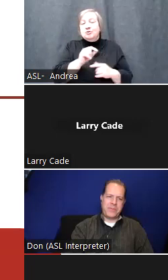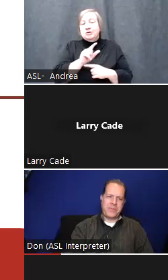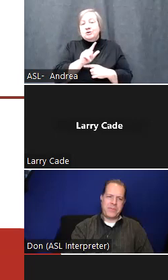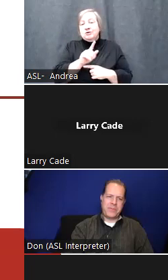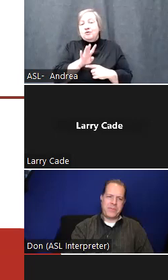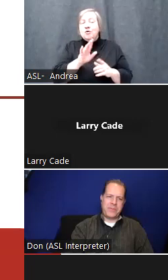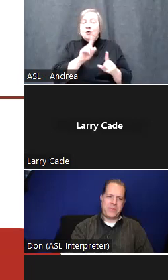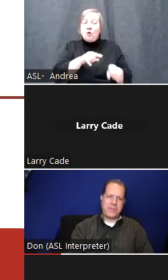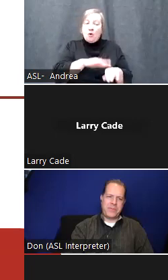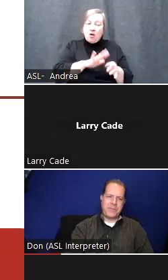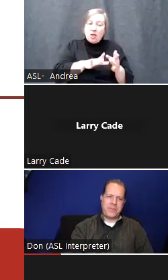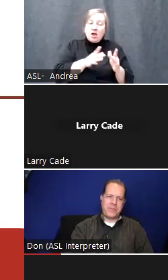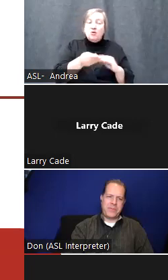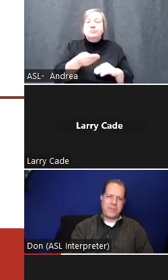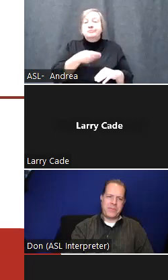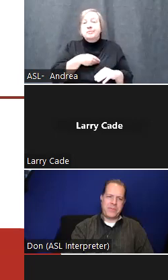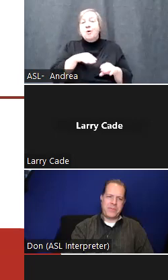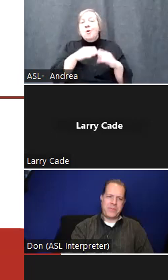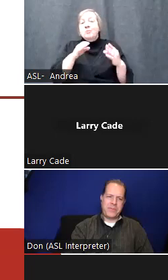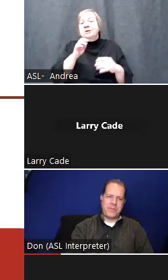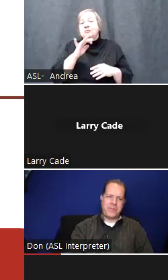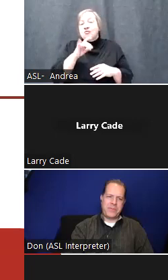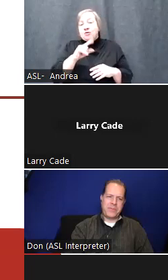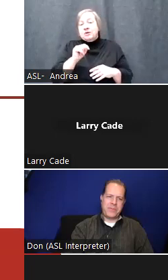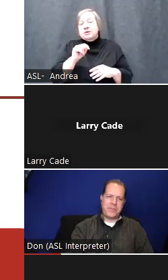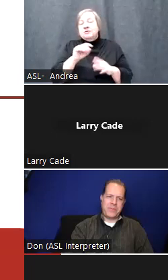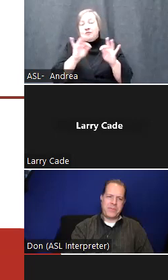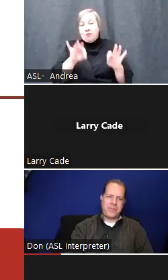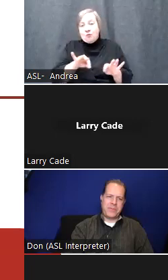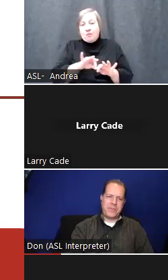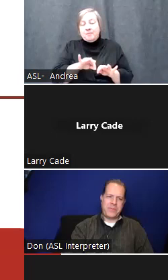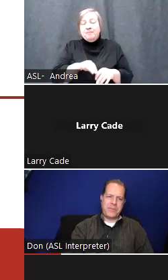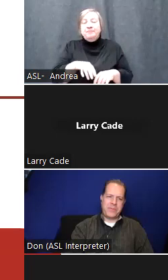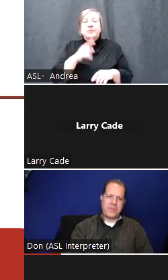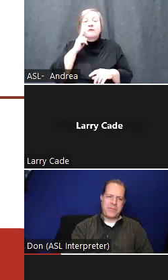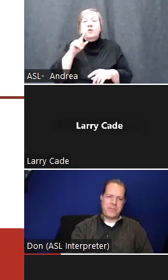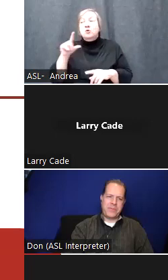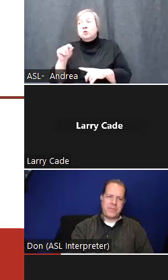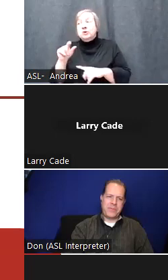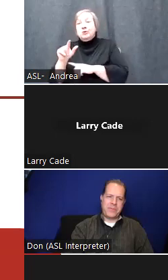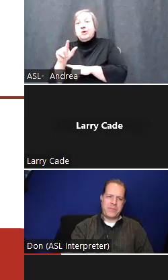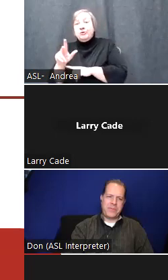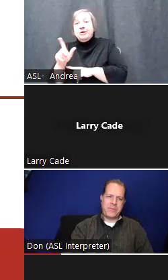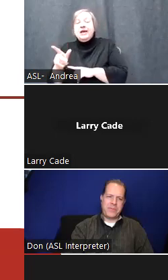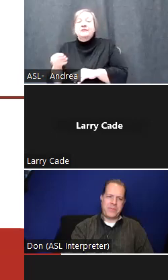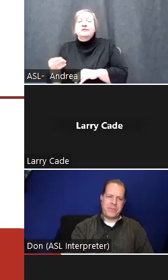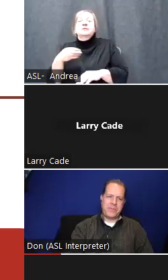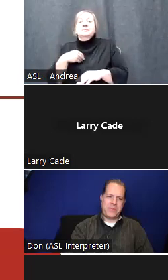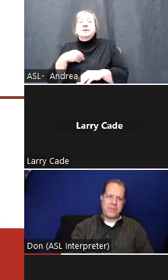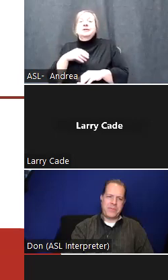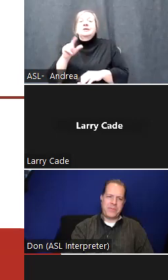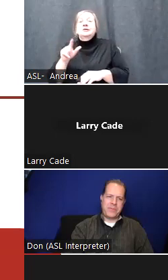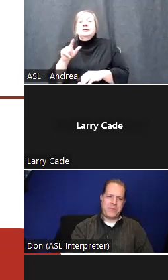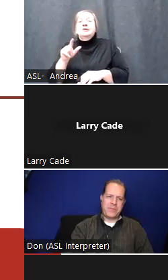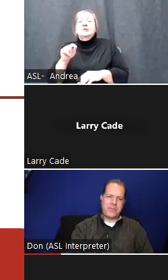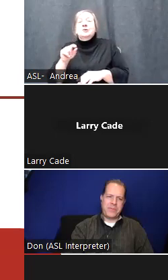or submitting that 2024 open enrollment form. But for 23, what they would need to do is submit the 23 mid-year enrollment